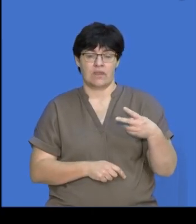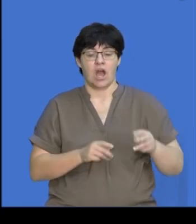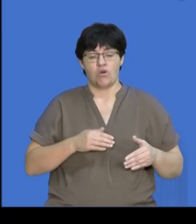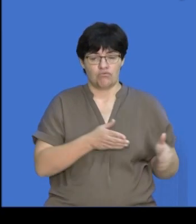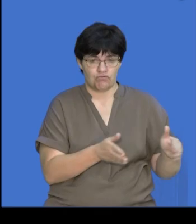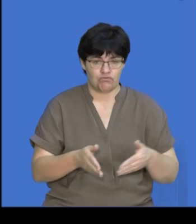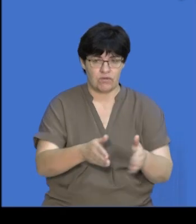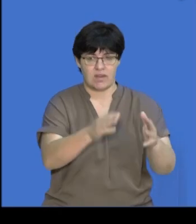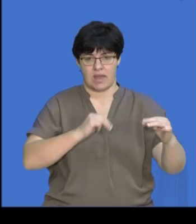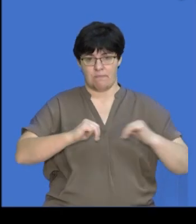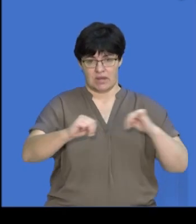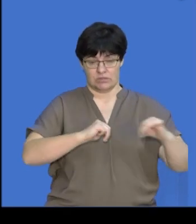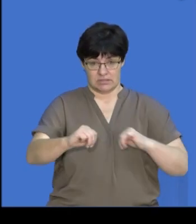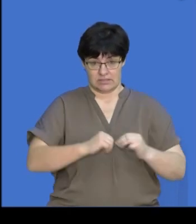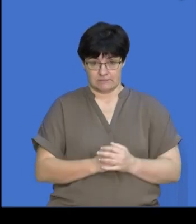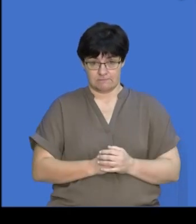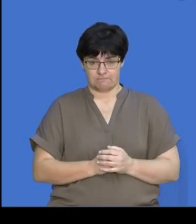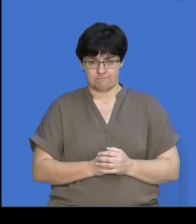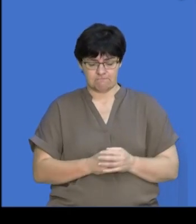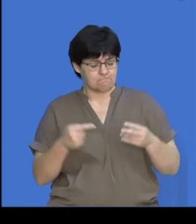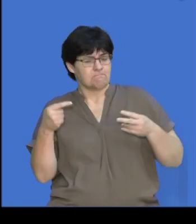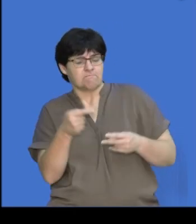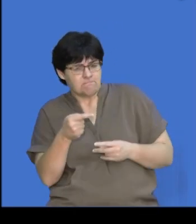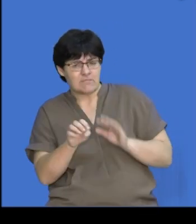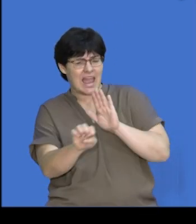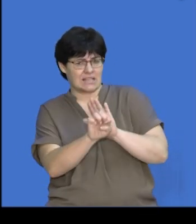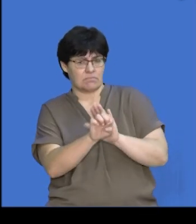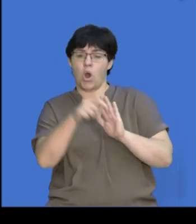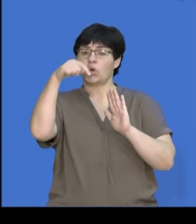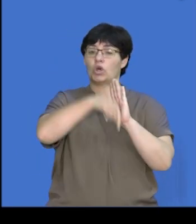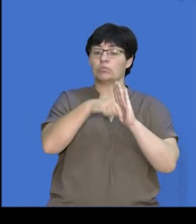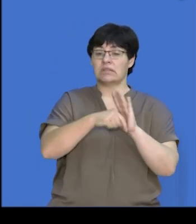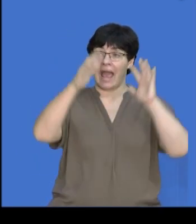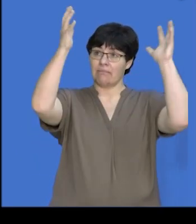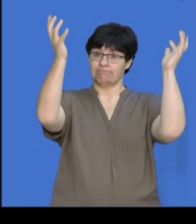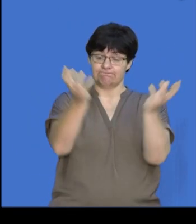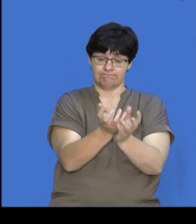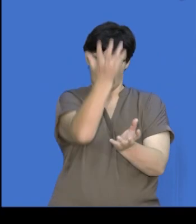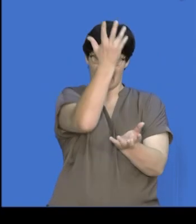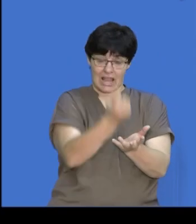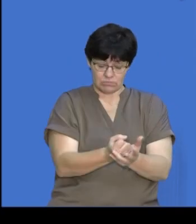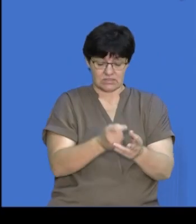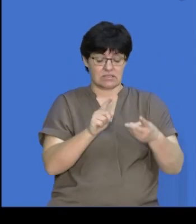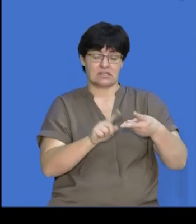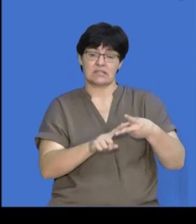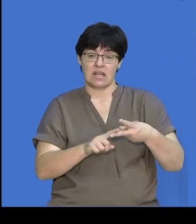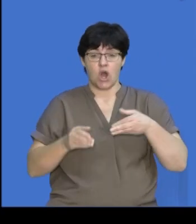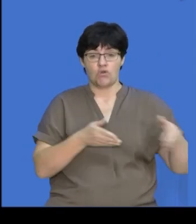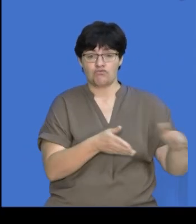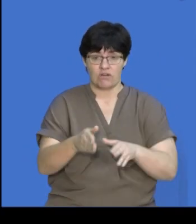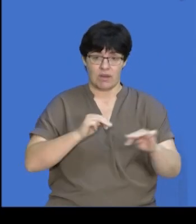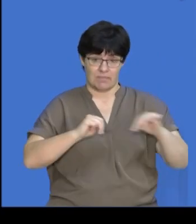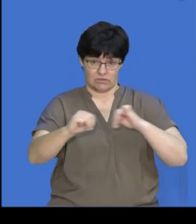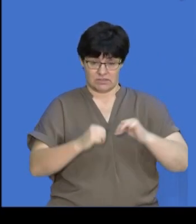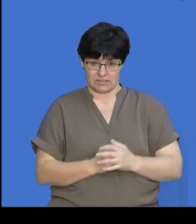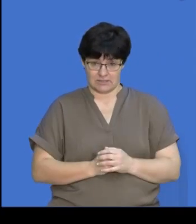management. So in this particular example, the content was catchment and river management. And what's important is